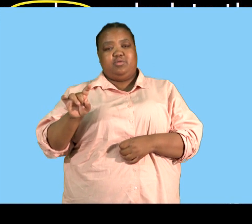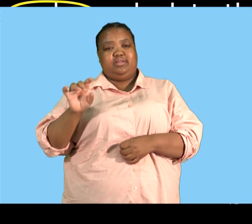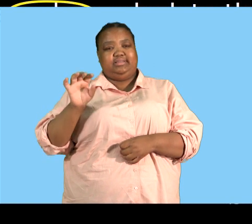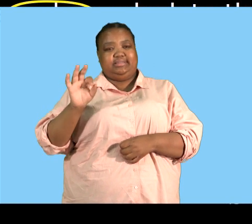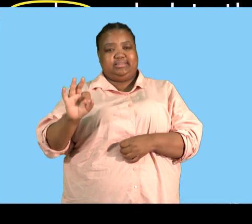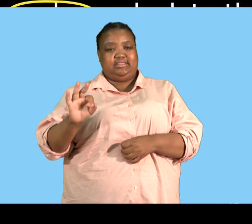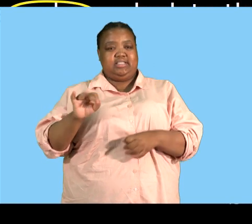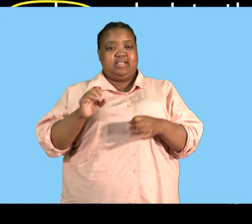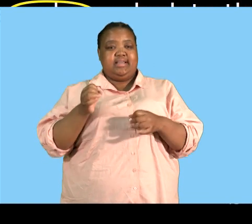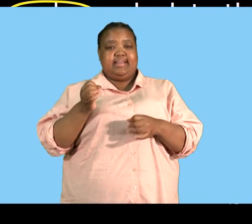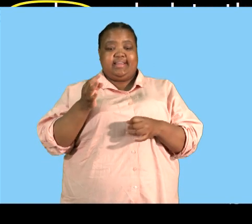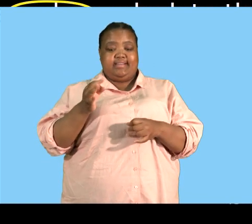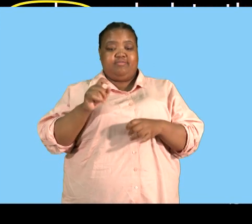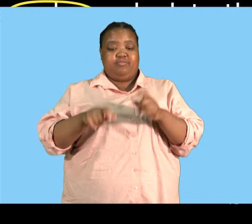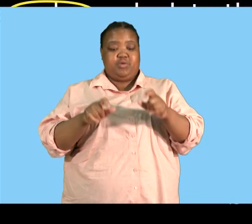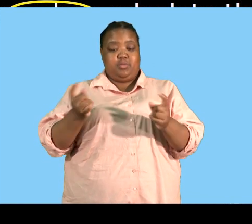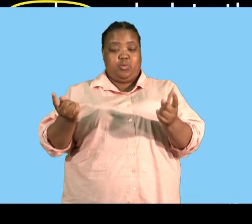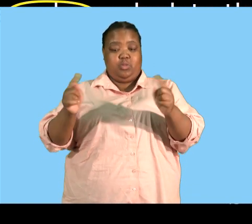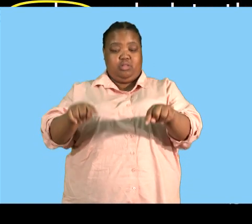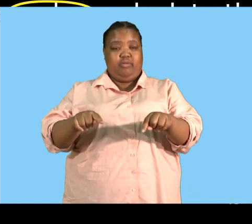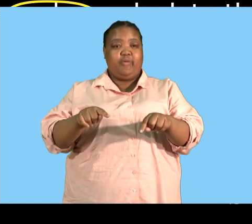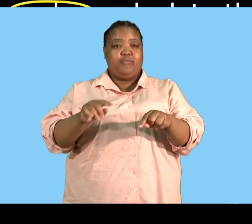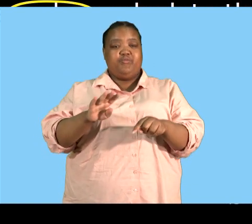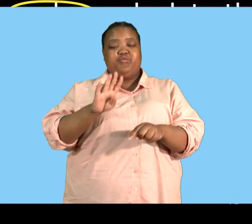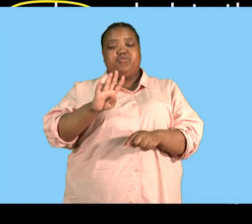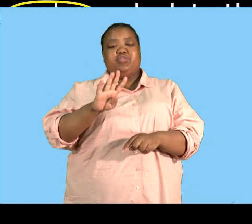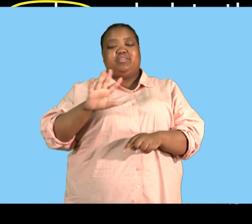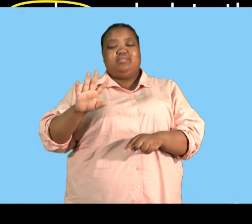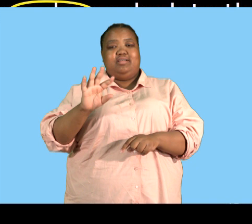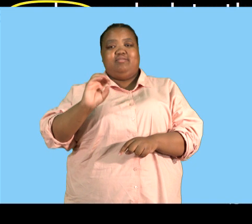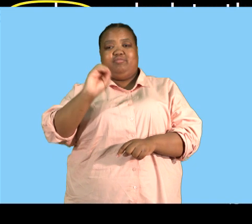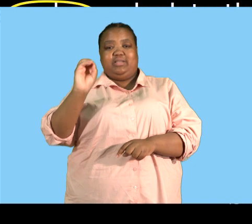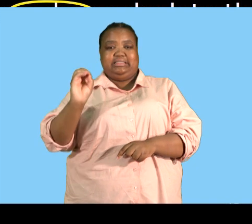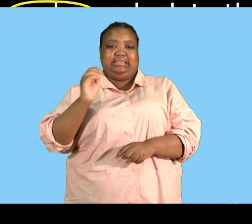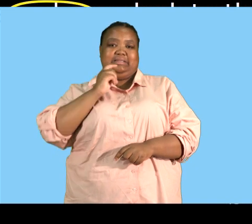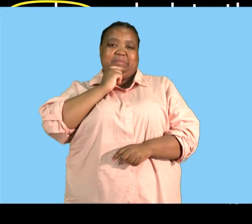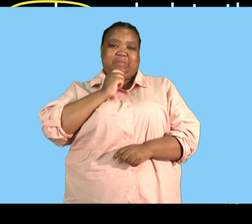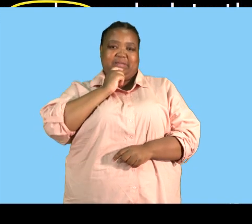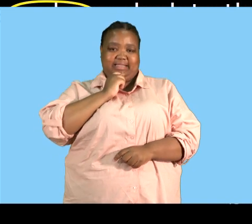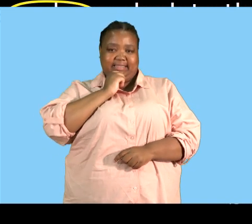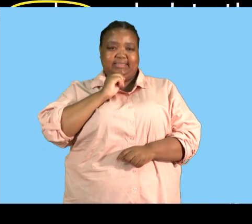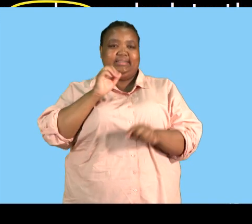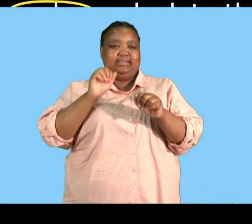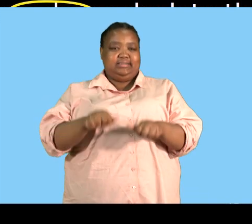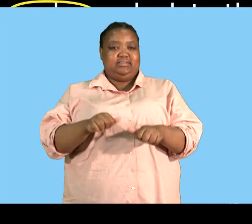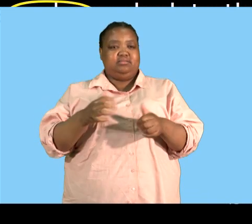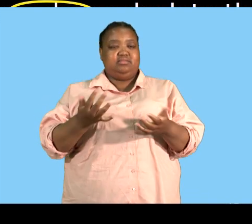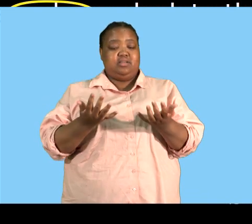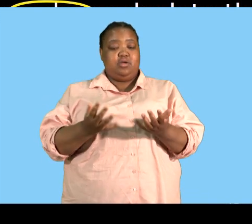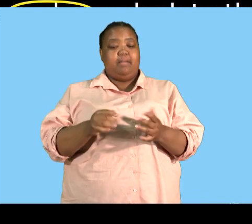dance. So this venue, they've said it allocates, or it will accommodate 120 guests. So we